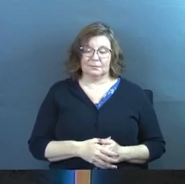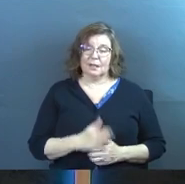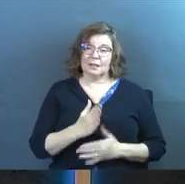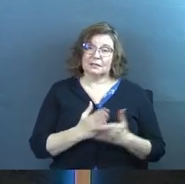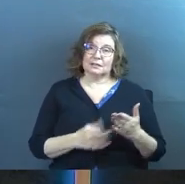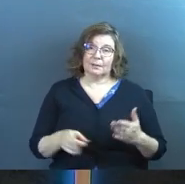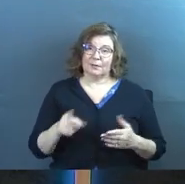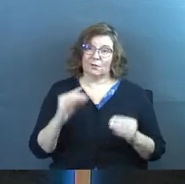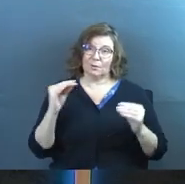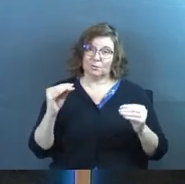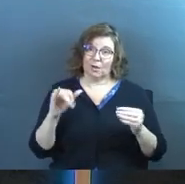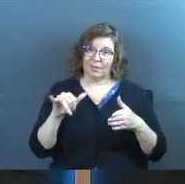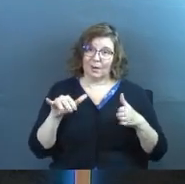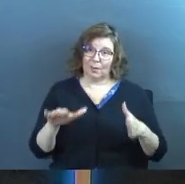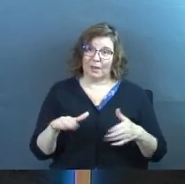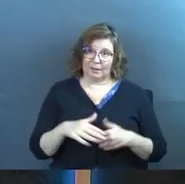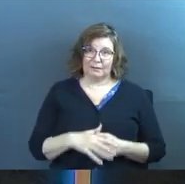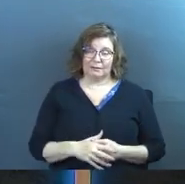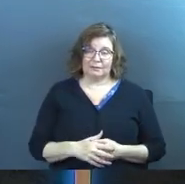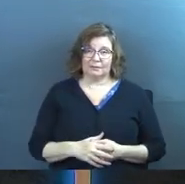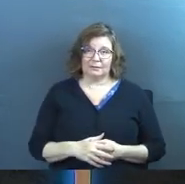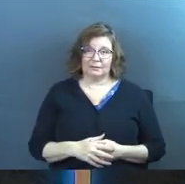And some of you have been taught it that way.